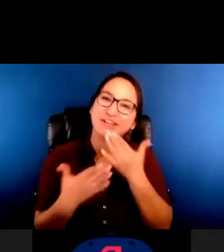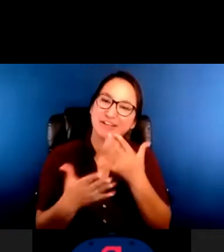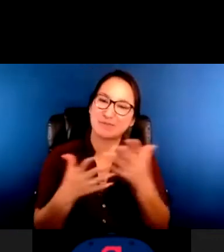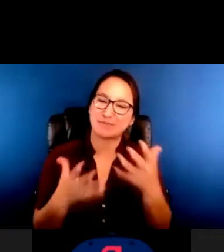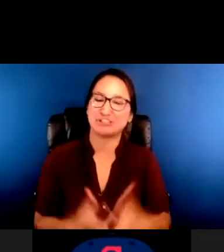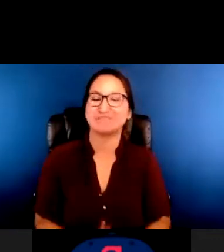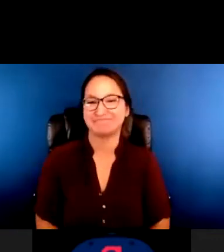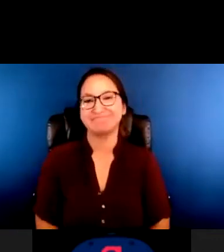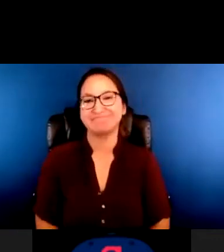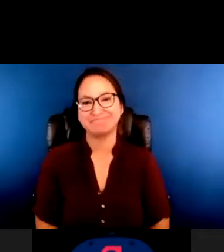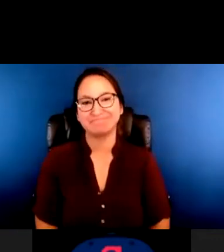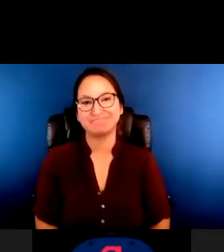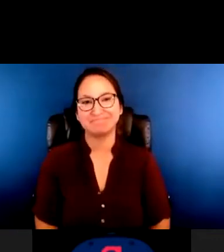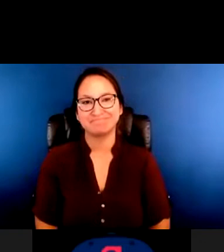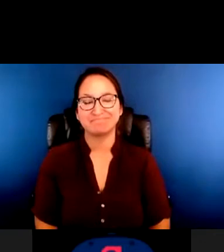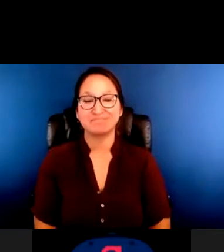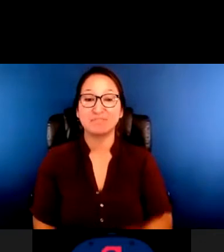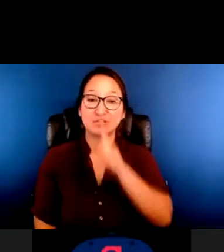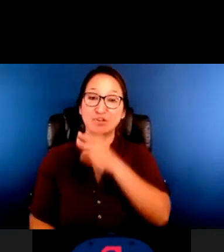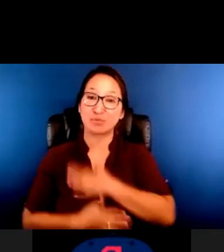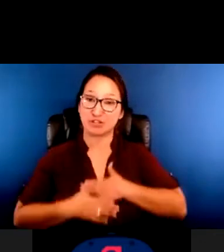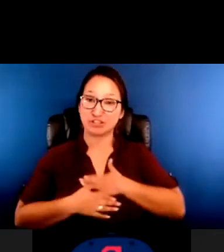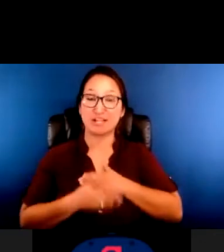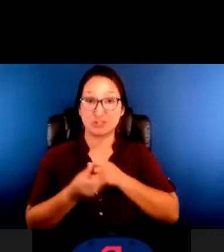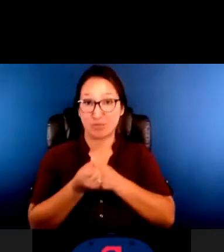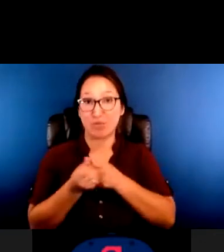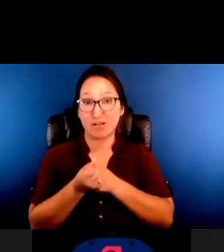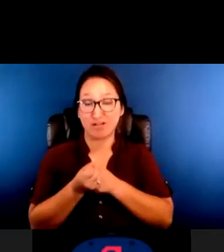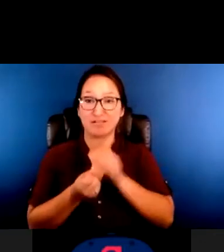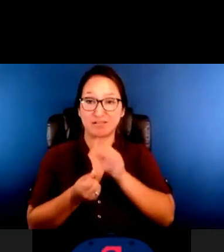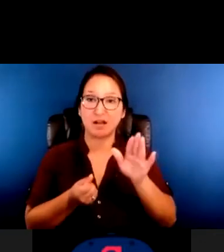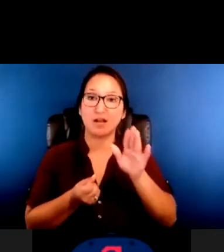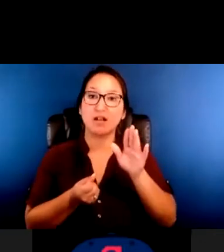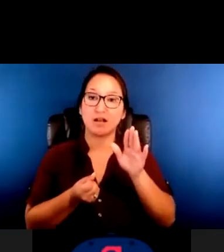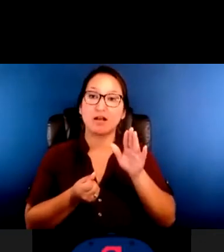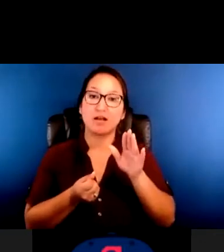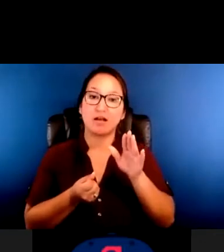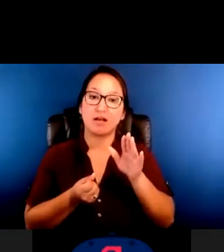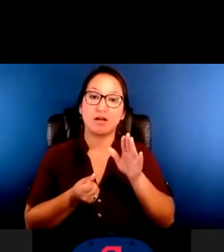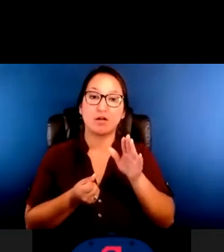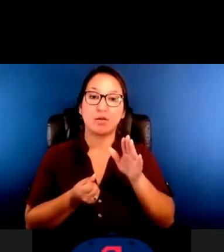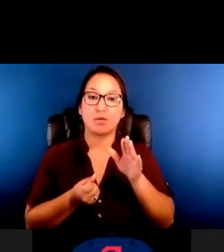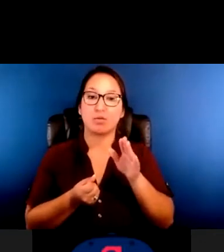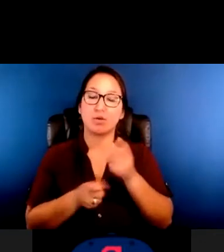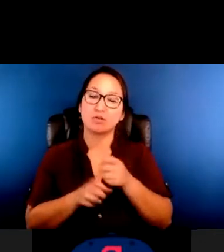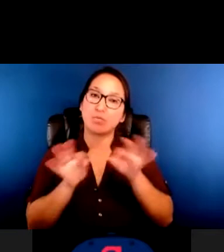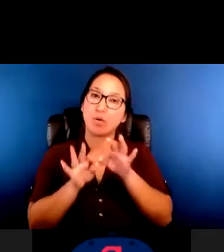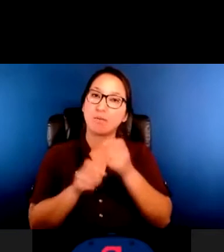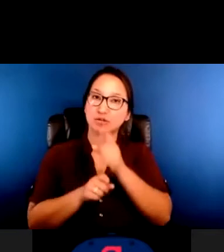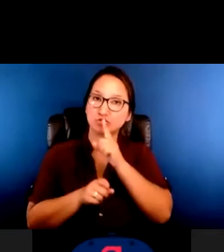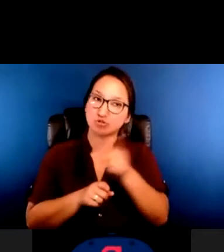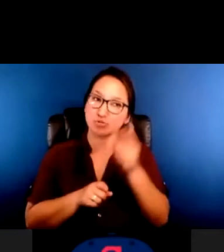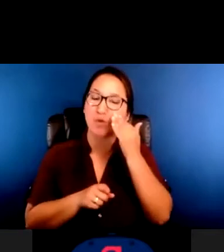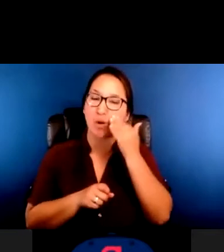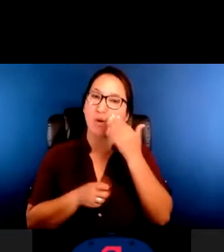Yes, so we appreciate the support. And I know we can't come in right now, but we feel it, and we're making sure that everybody knows it. So thank you so much